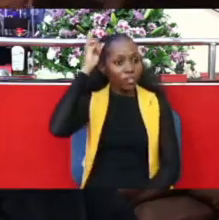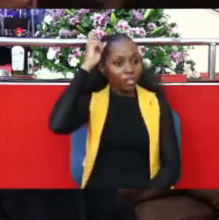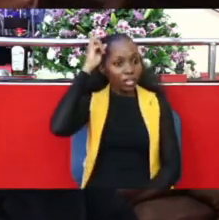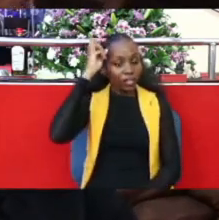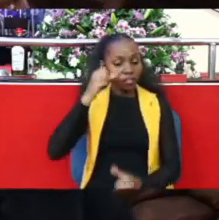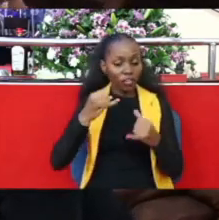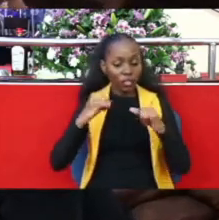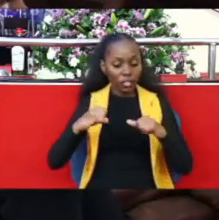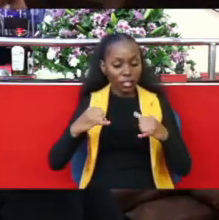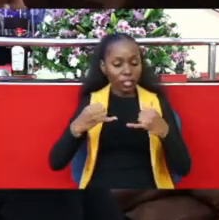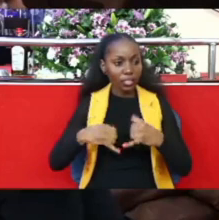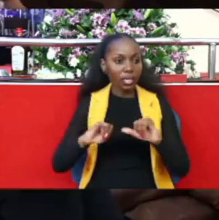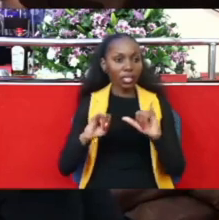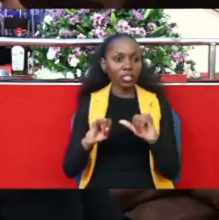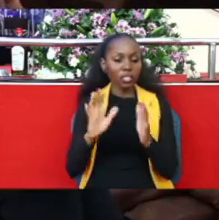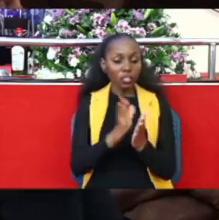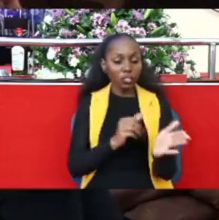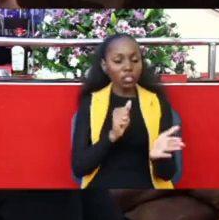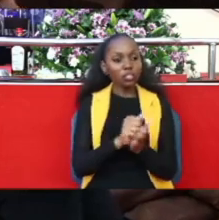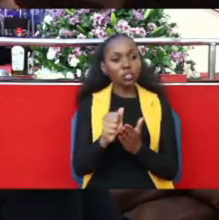thing as per my job description,